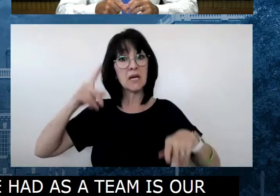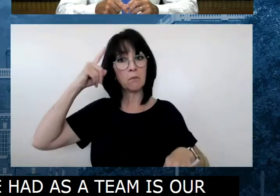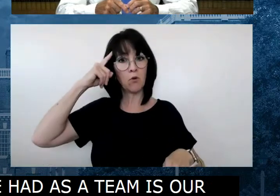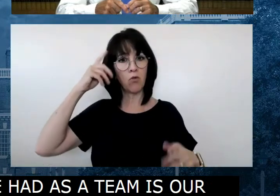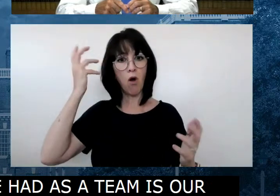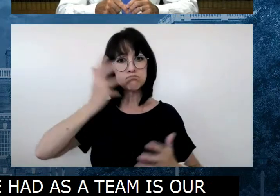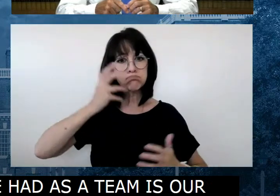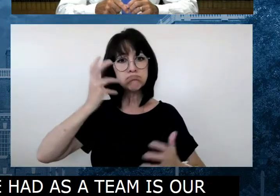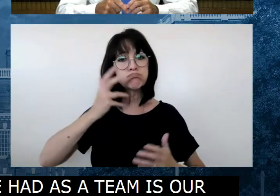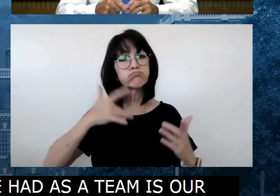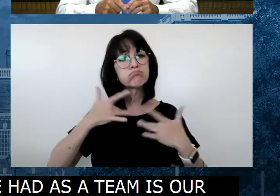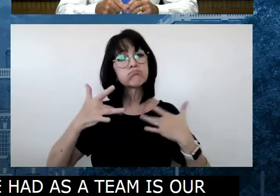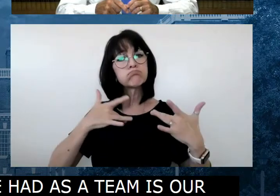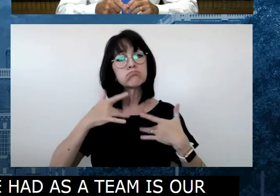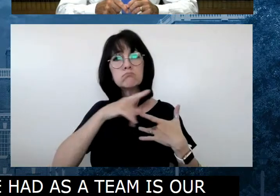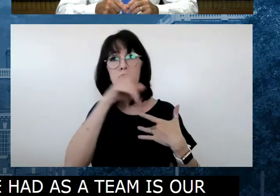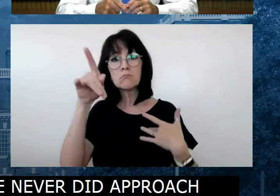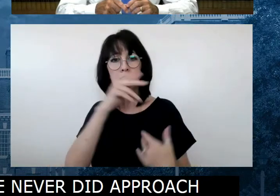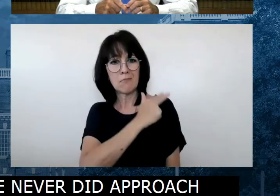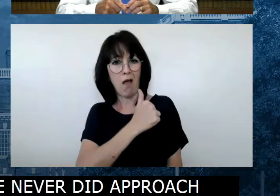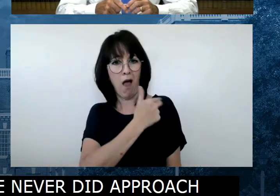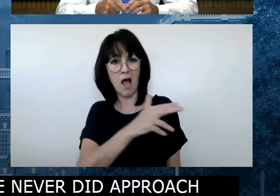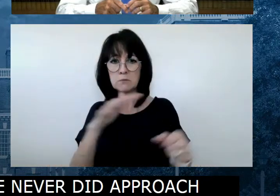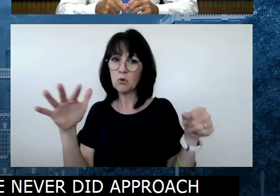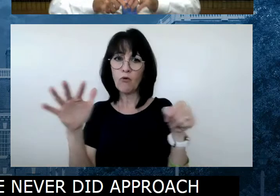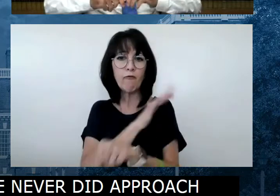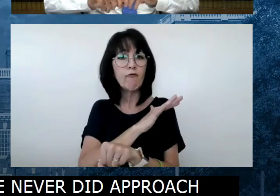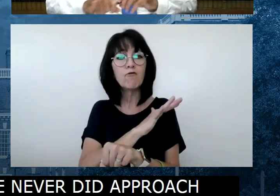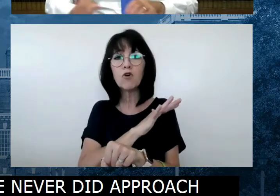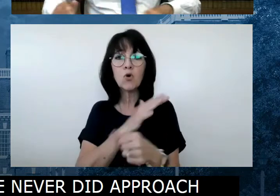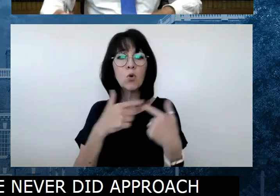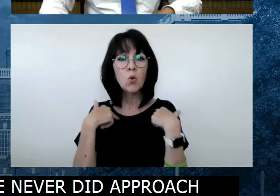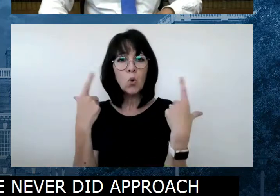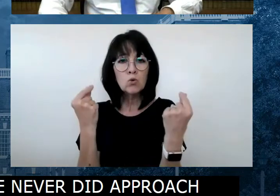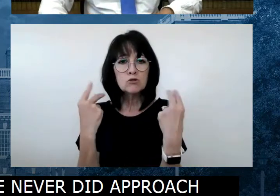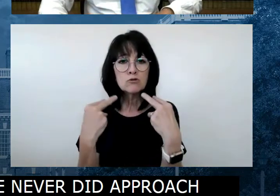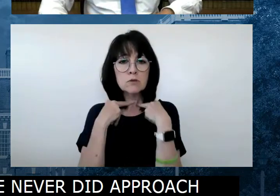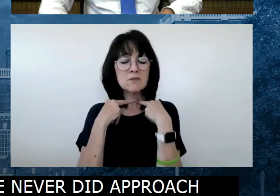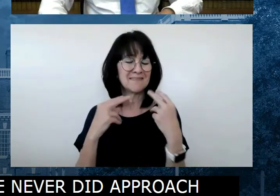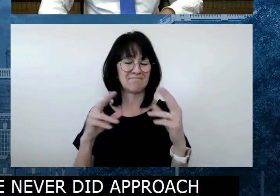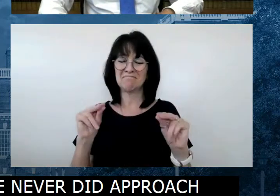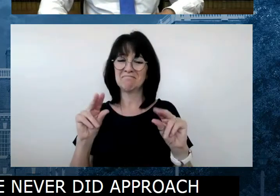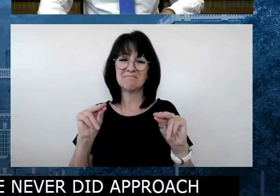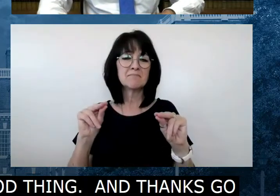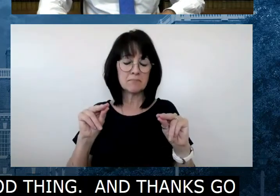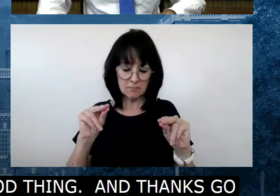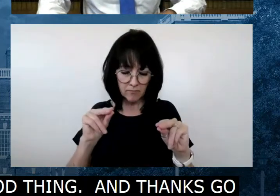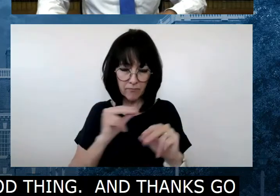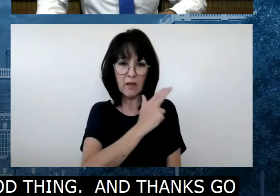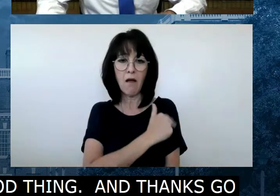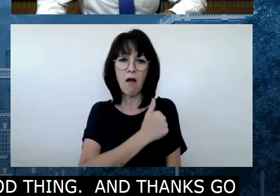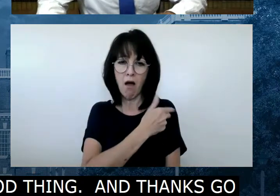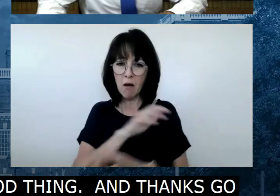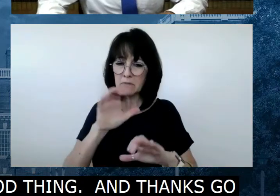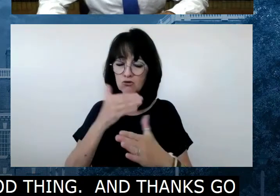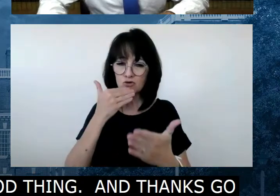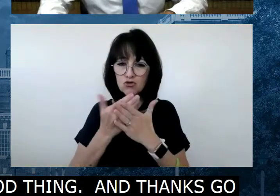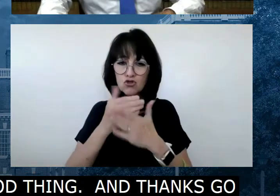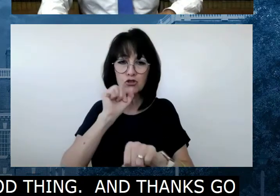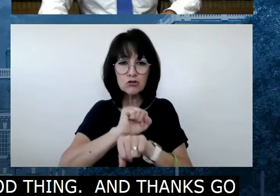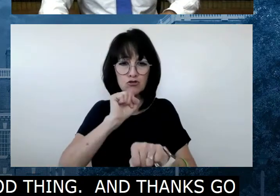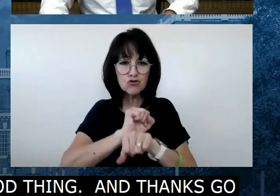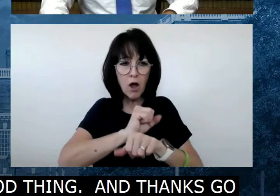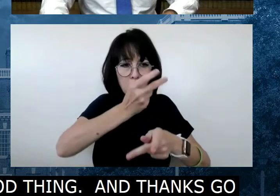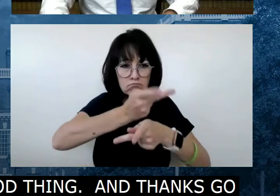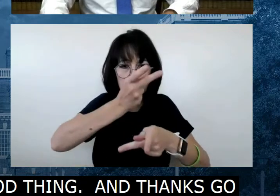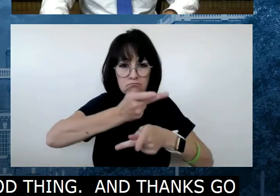good thing. And thanks go to our hospital administrators and teams in our hospitals that were able to manage the census